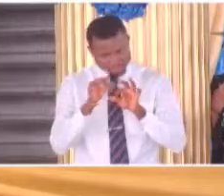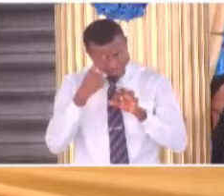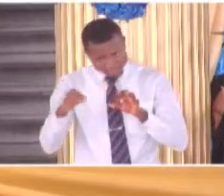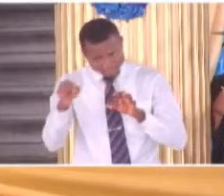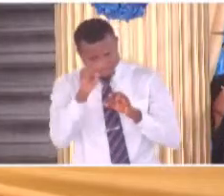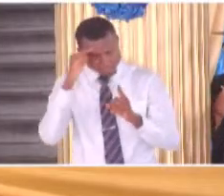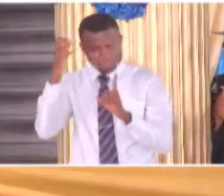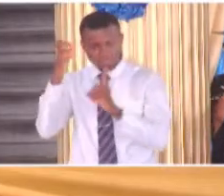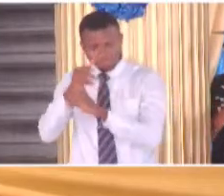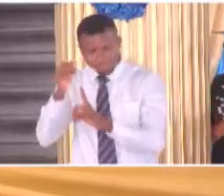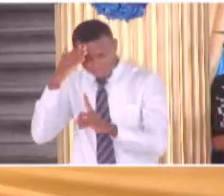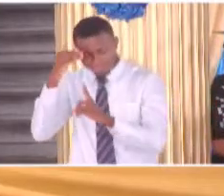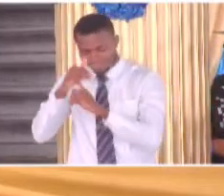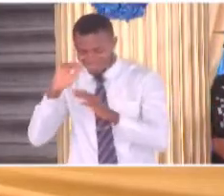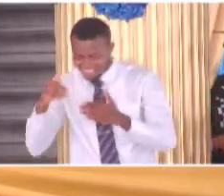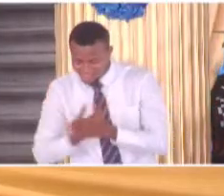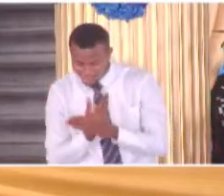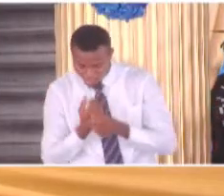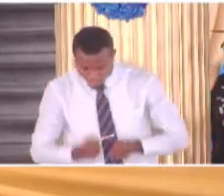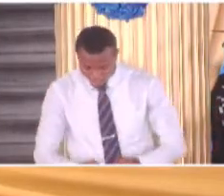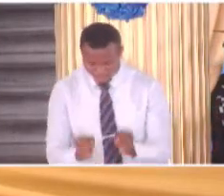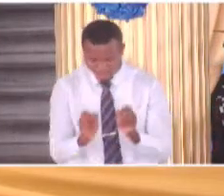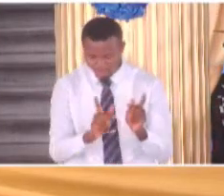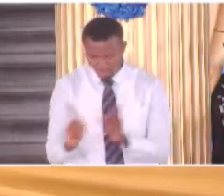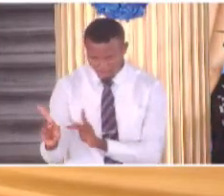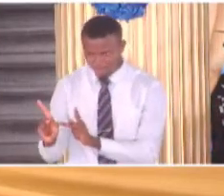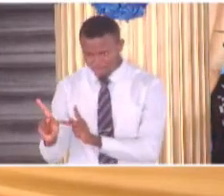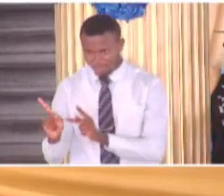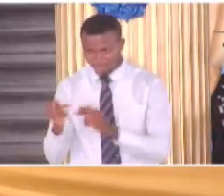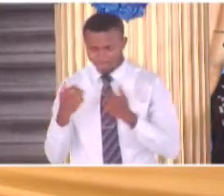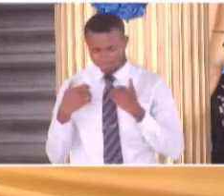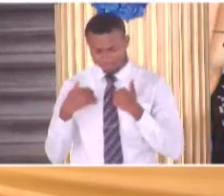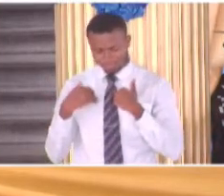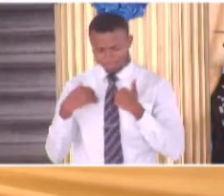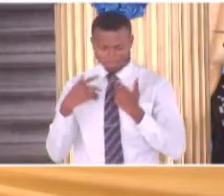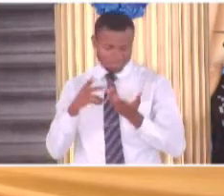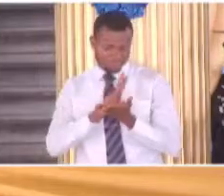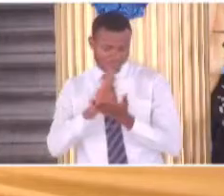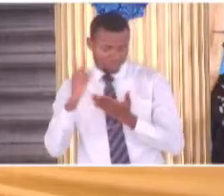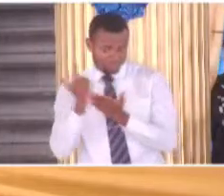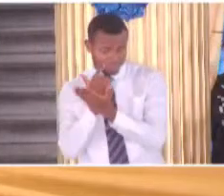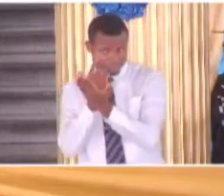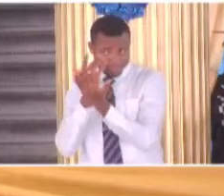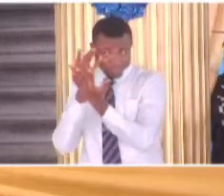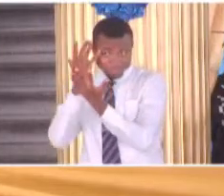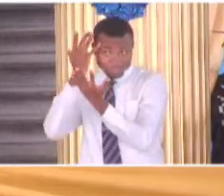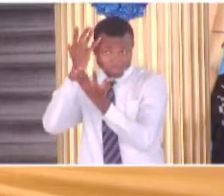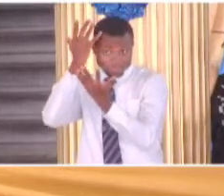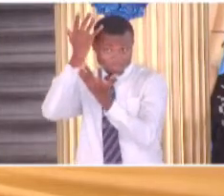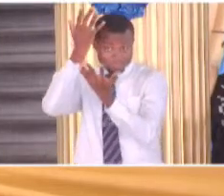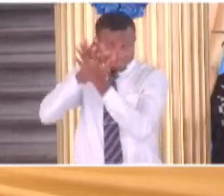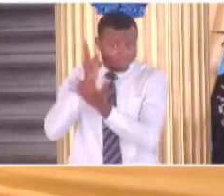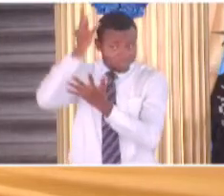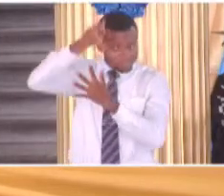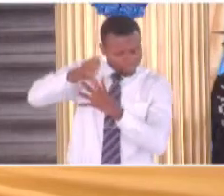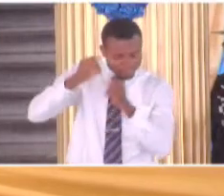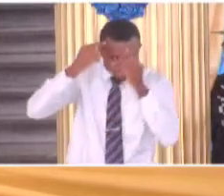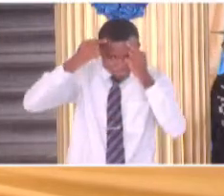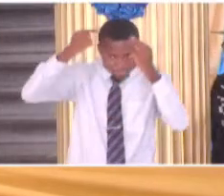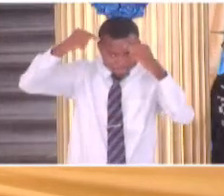our renewed strategic priorities and driving the University of Ghana towards even greater